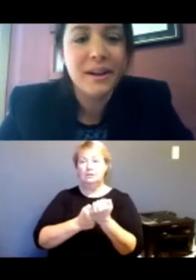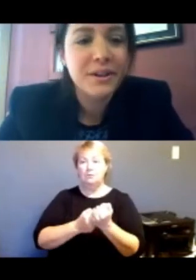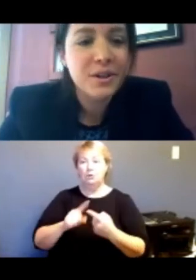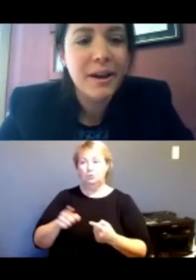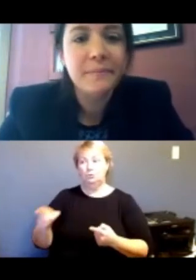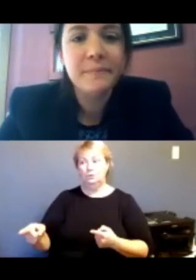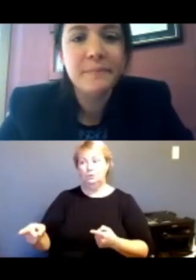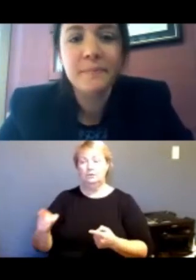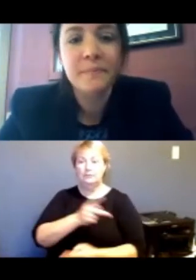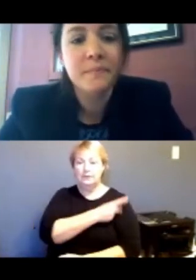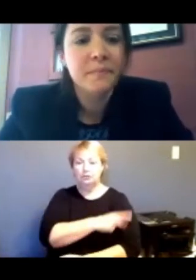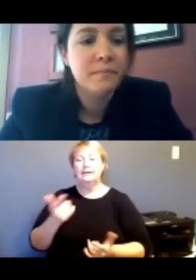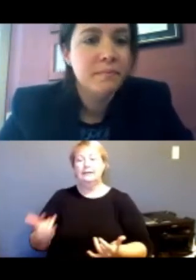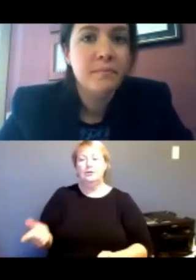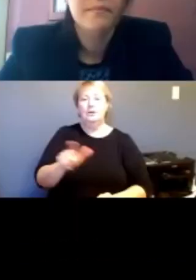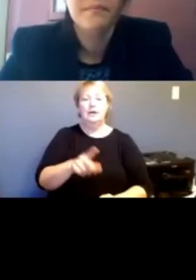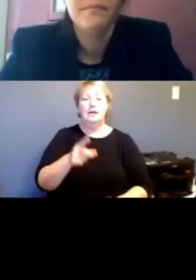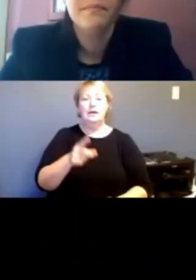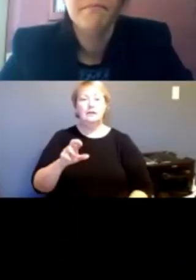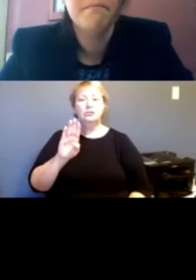to Dr. Keisha Bell.